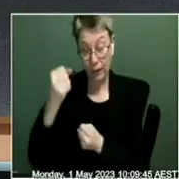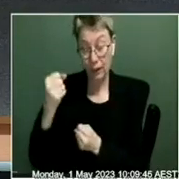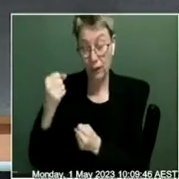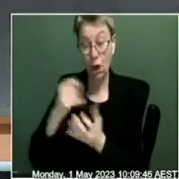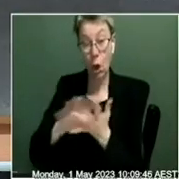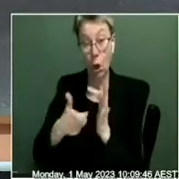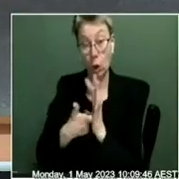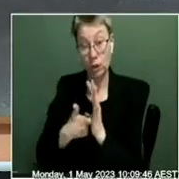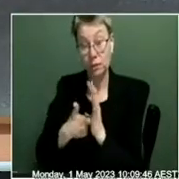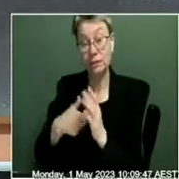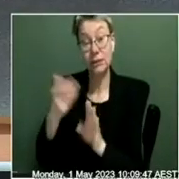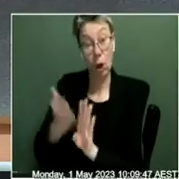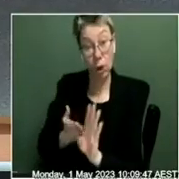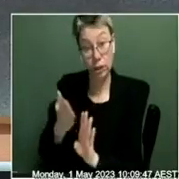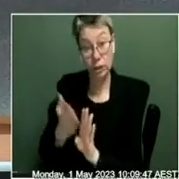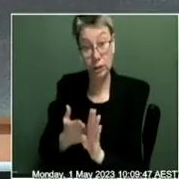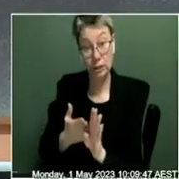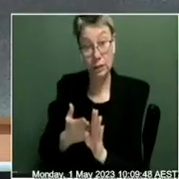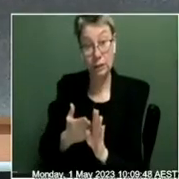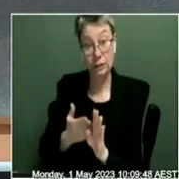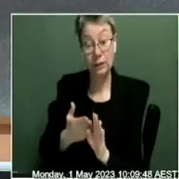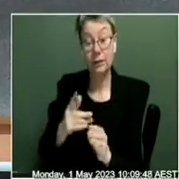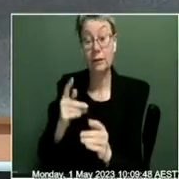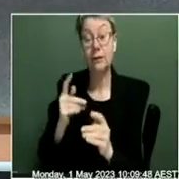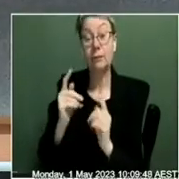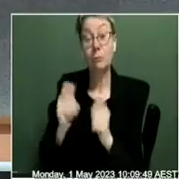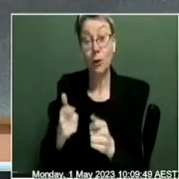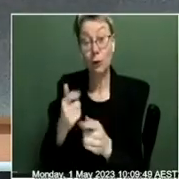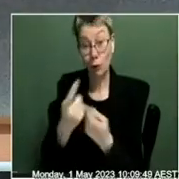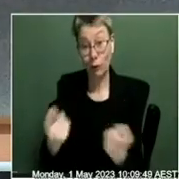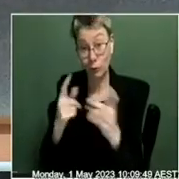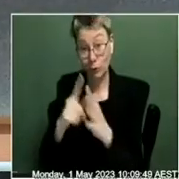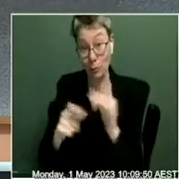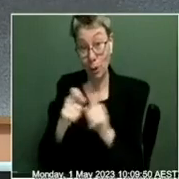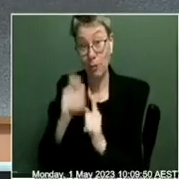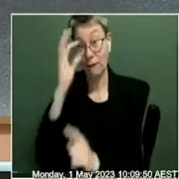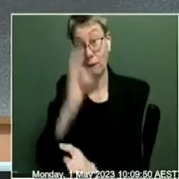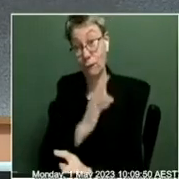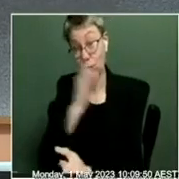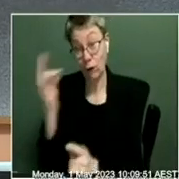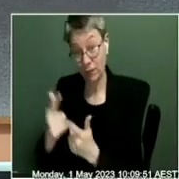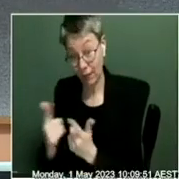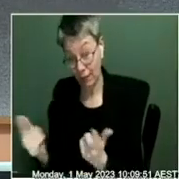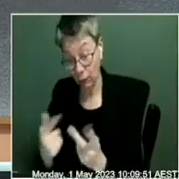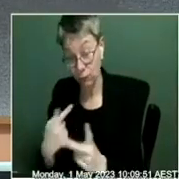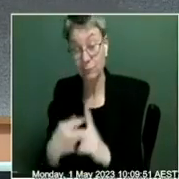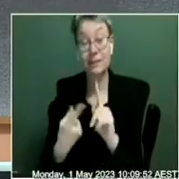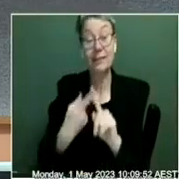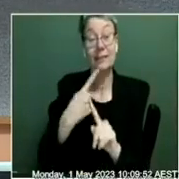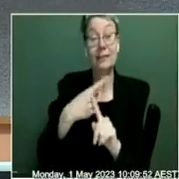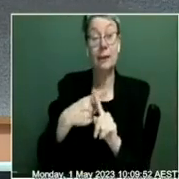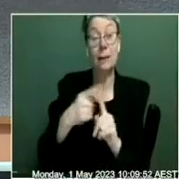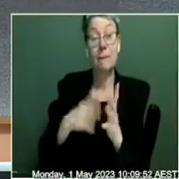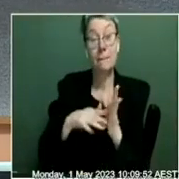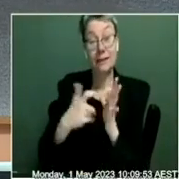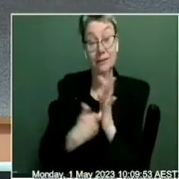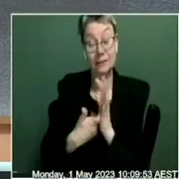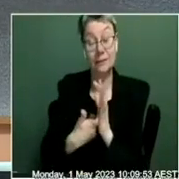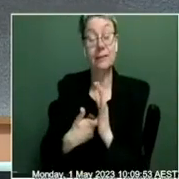public administration, and my time in the public service, I've worked across departments of Premier and Cabinet,